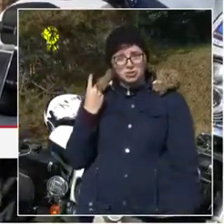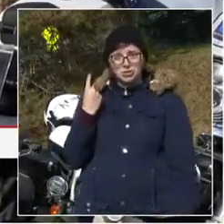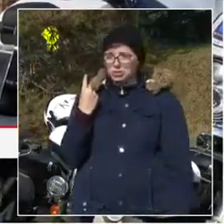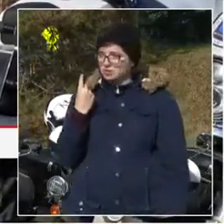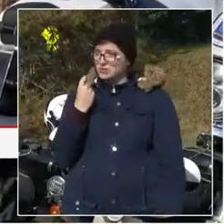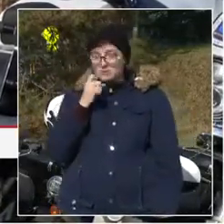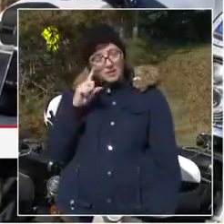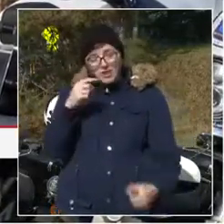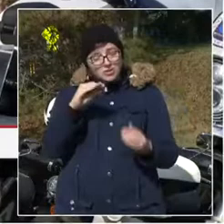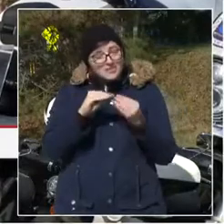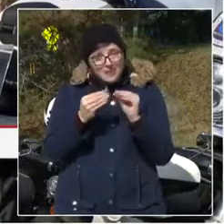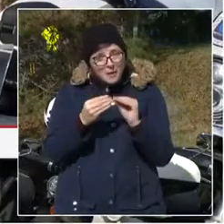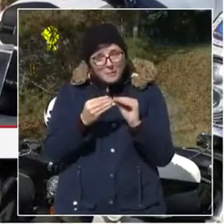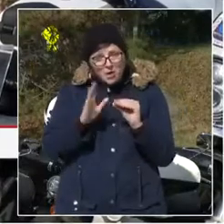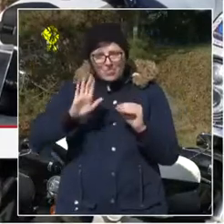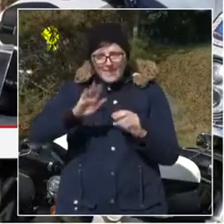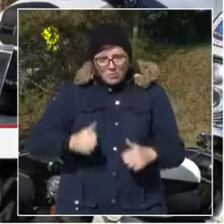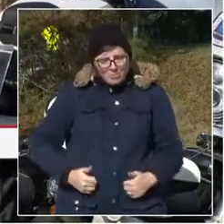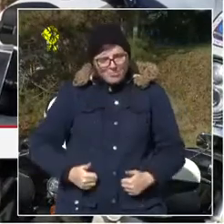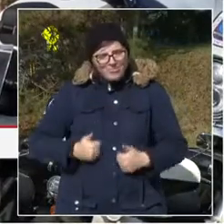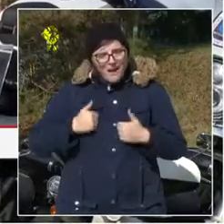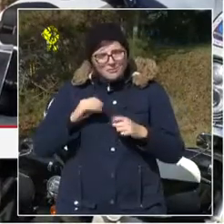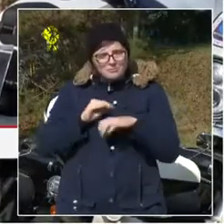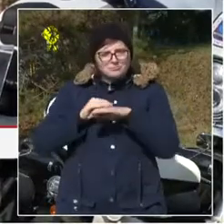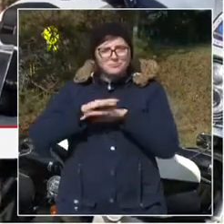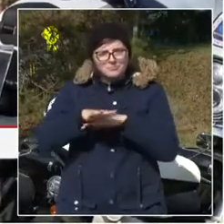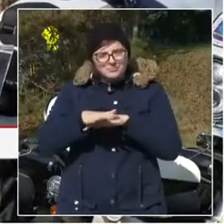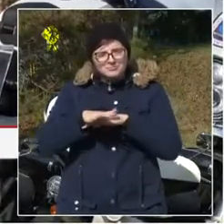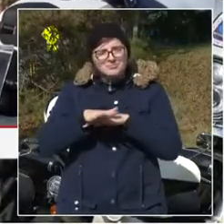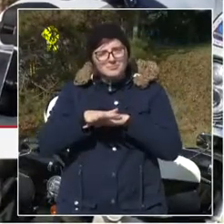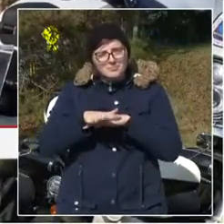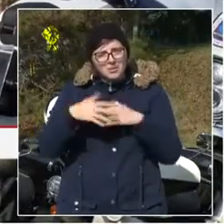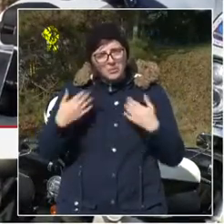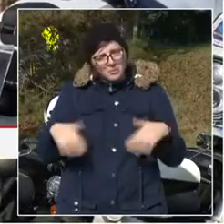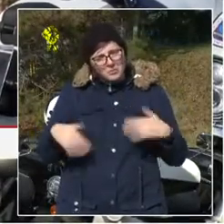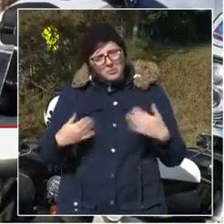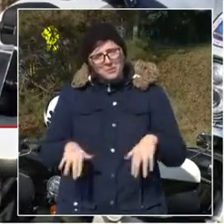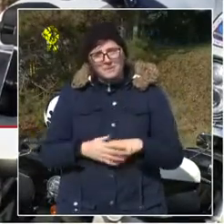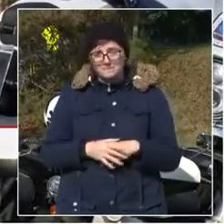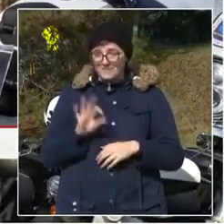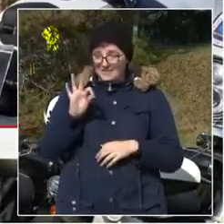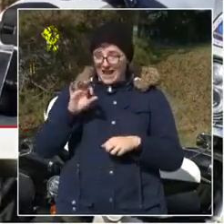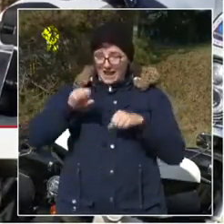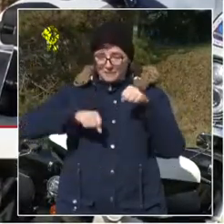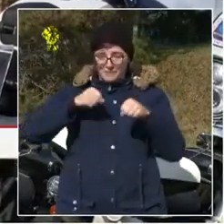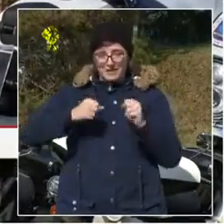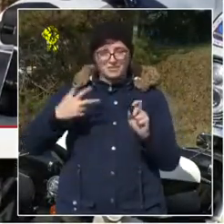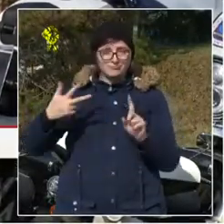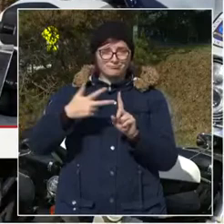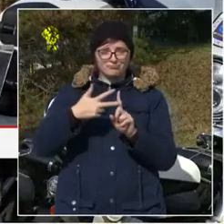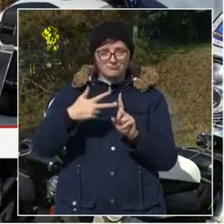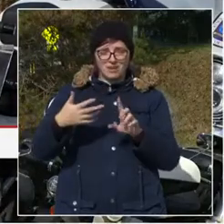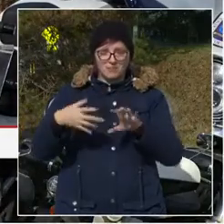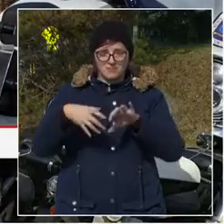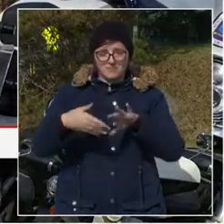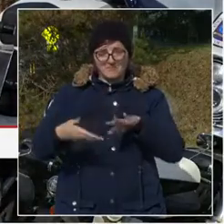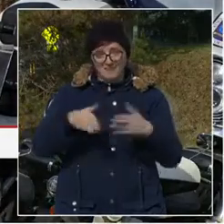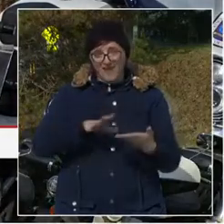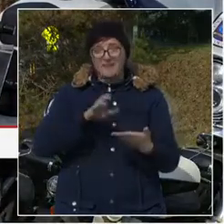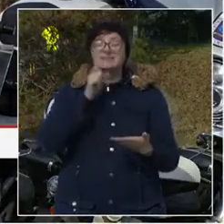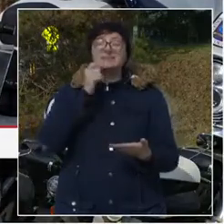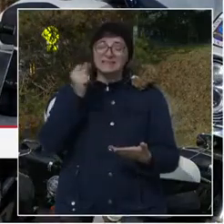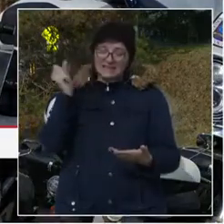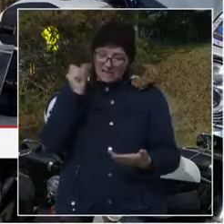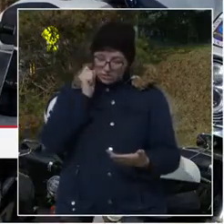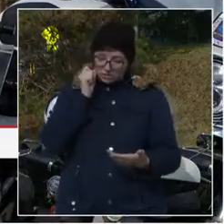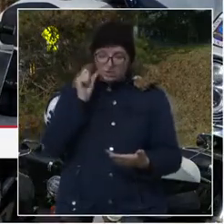number, shattered lives and shattered families. There have been 9 bicyclist fatalities as of yesterday.